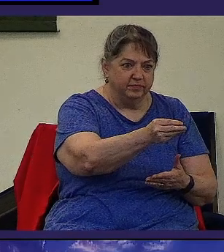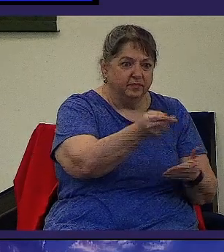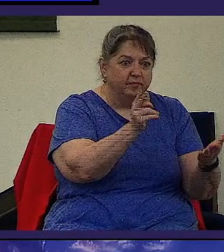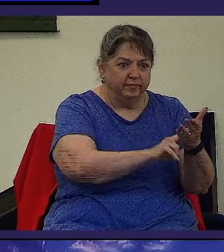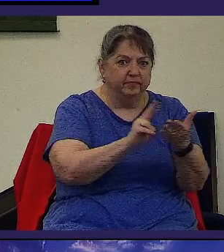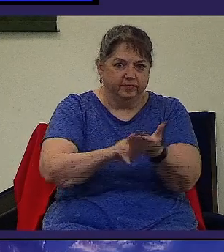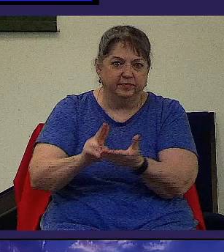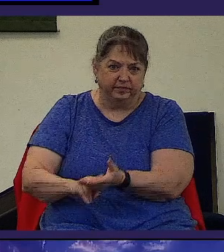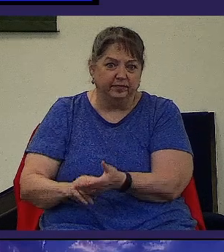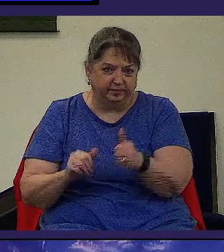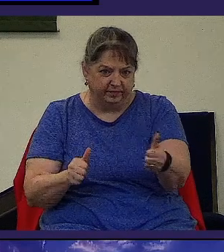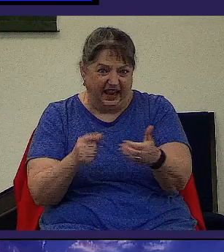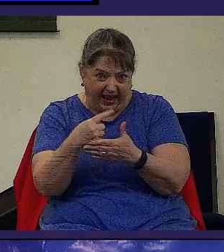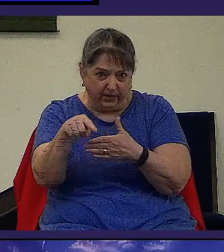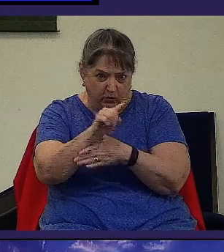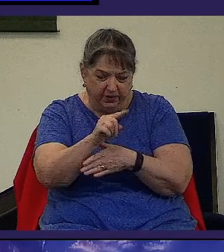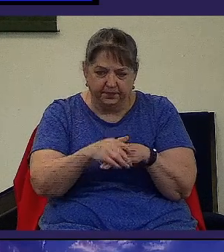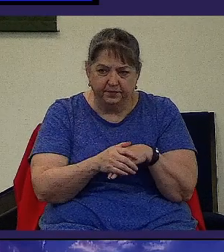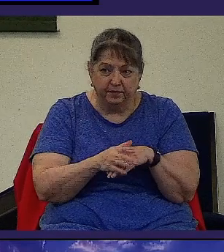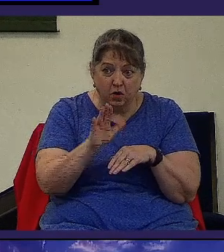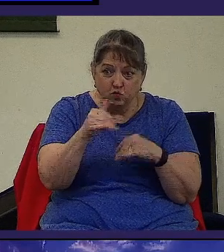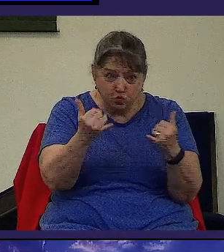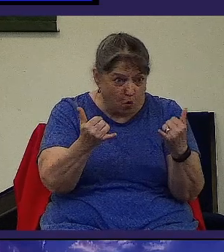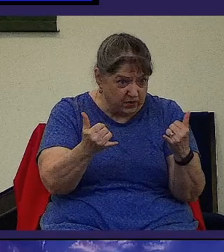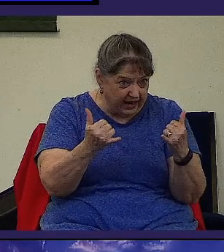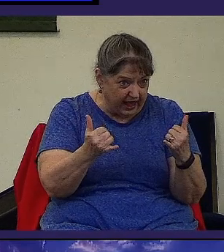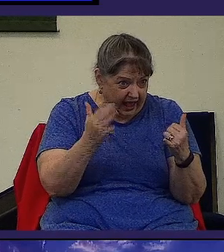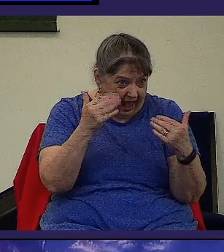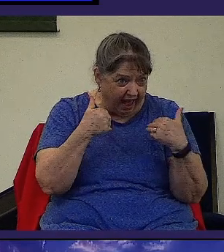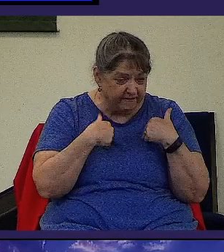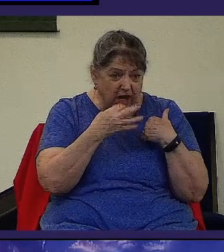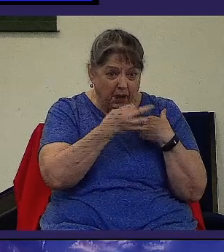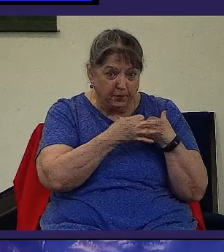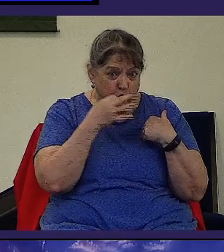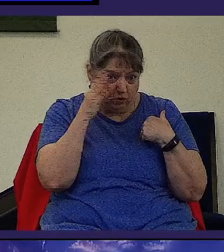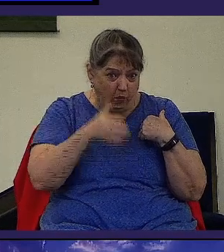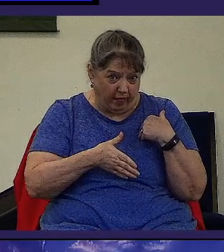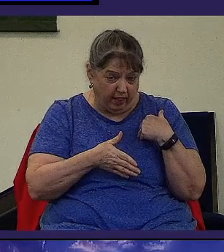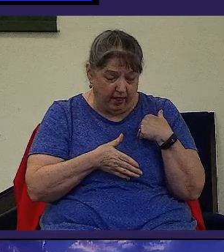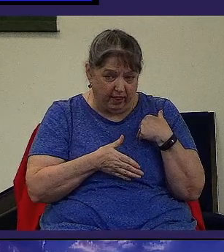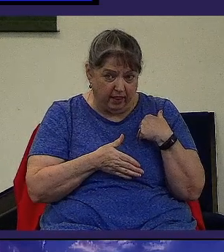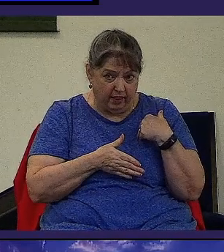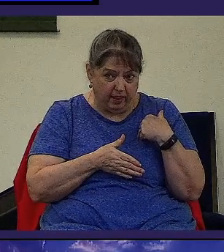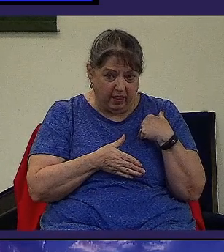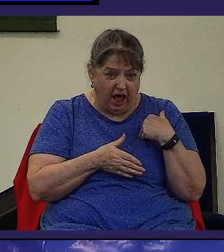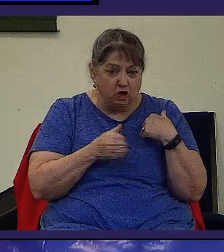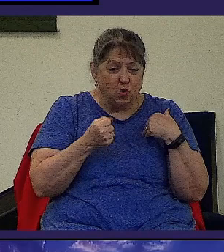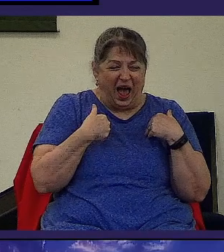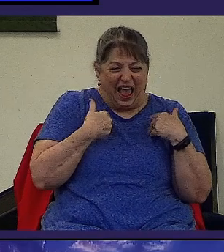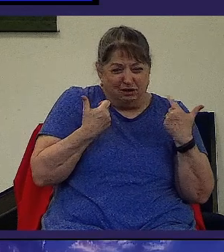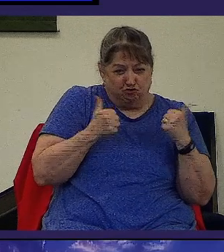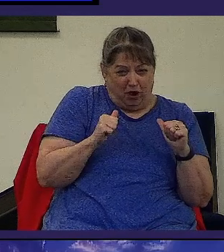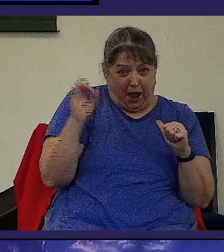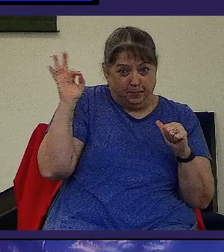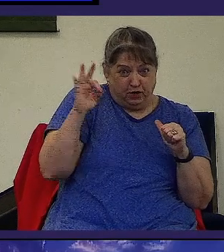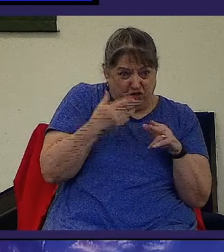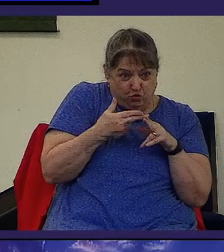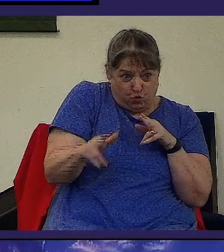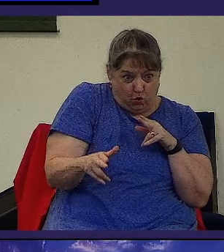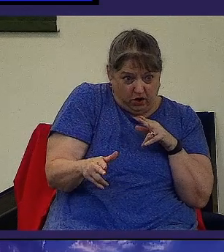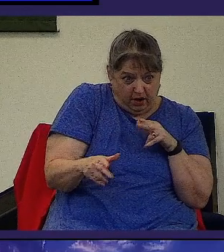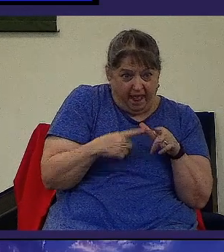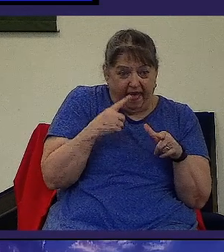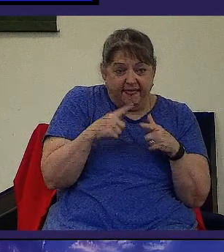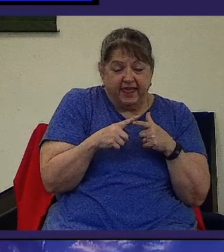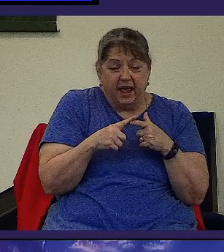all right so uh you know today's communion sunday communion sunday we usually have an abbreviated message and we allow room for